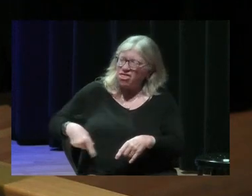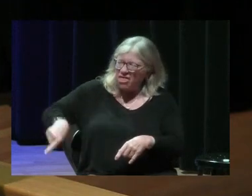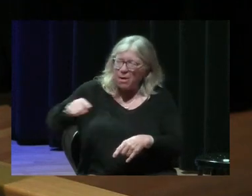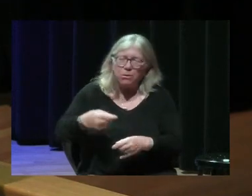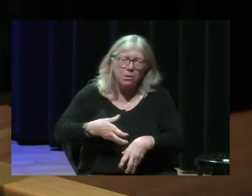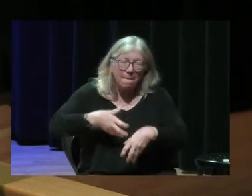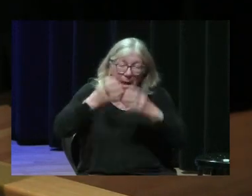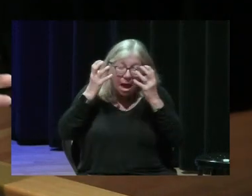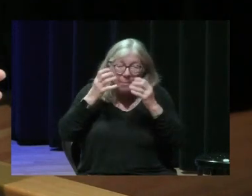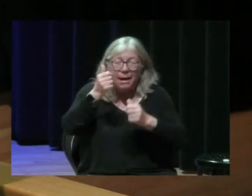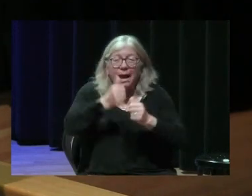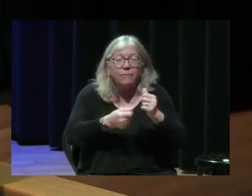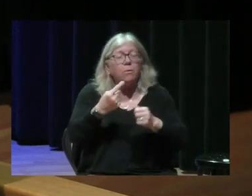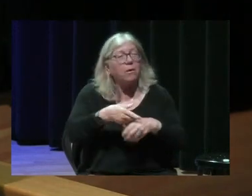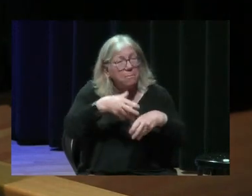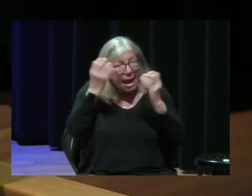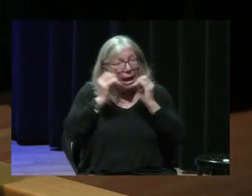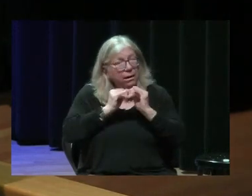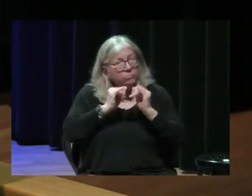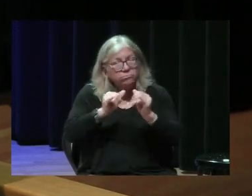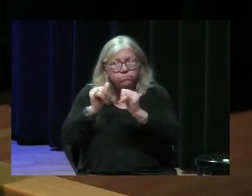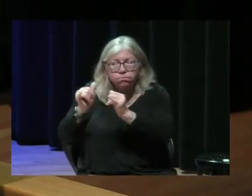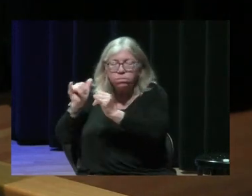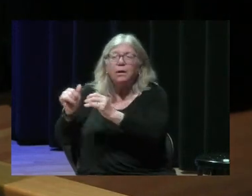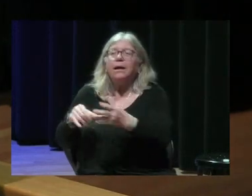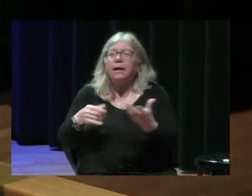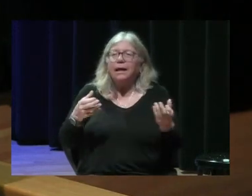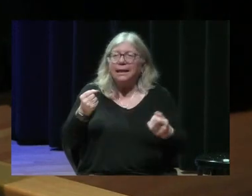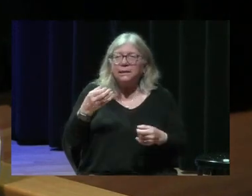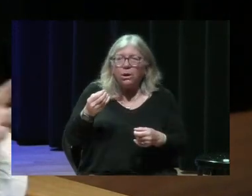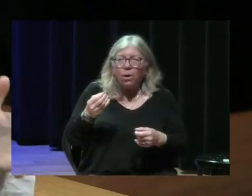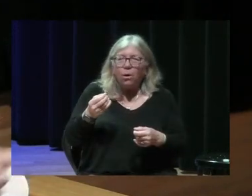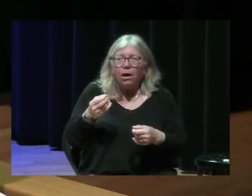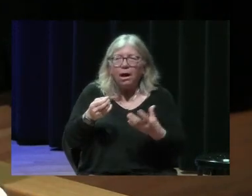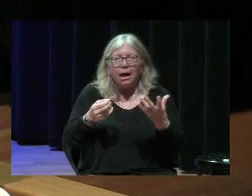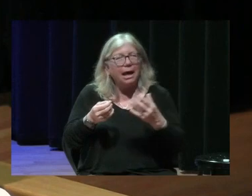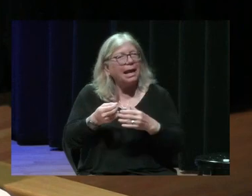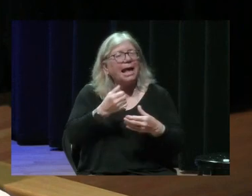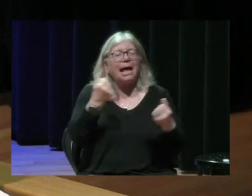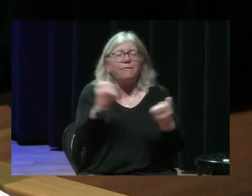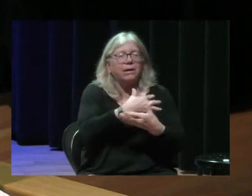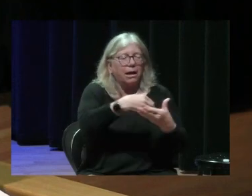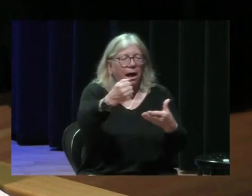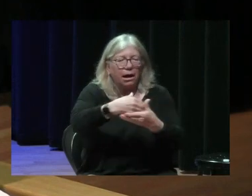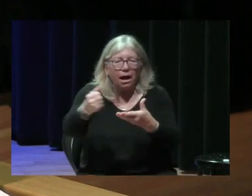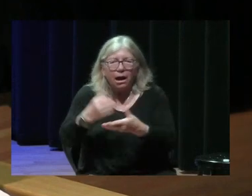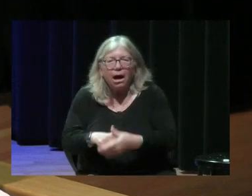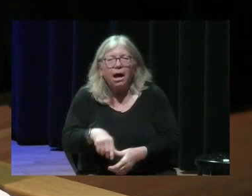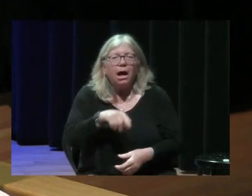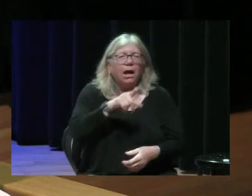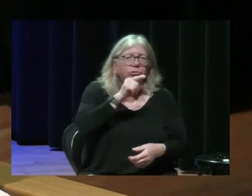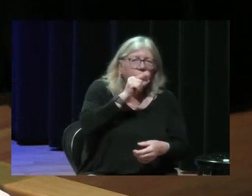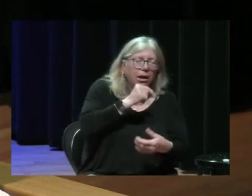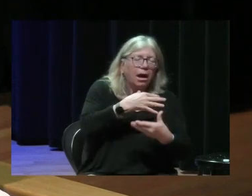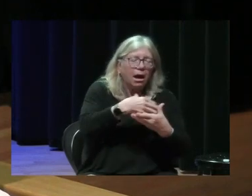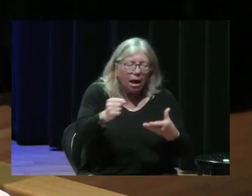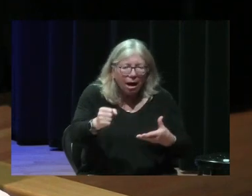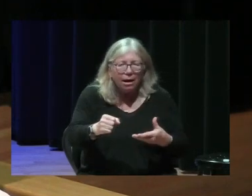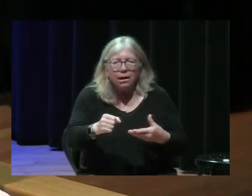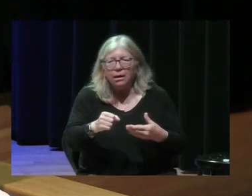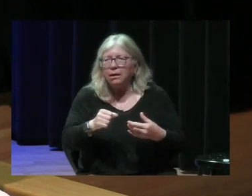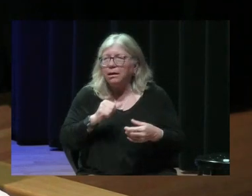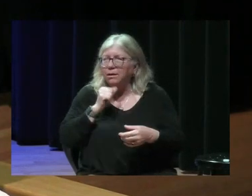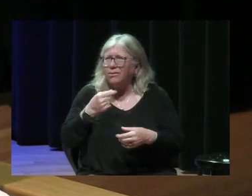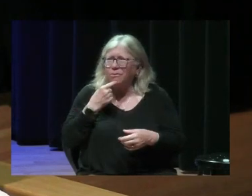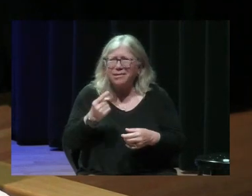But, like, everybody else was mad too. And so, you know, they were out of everything. They were, like, out of chicken, okay? Like, don't